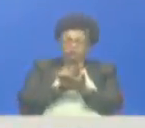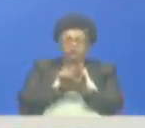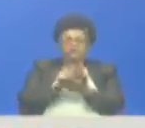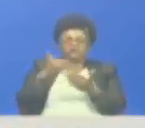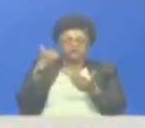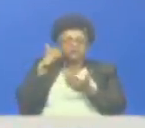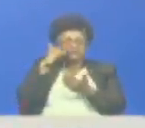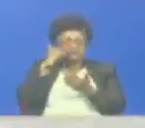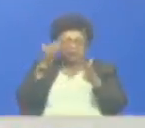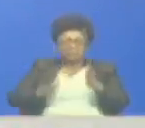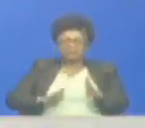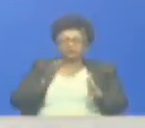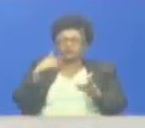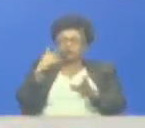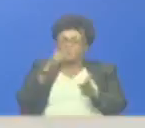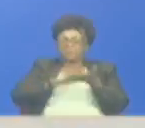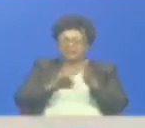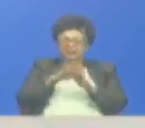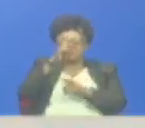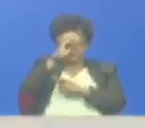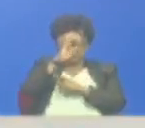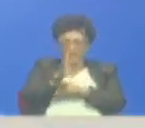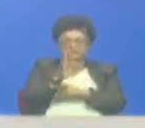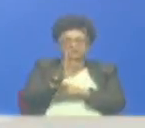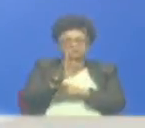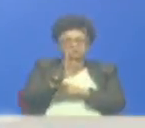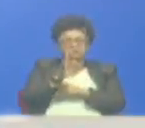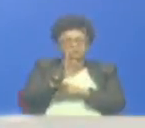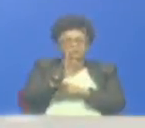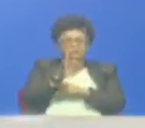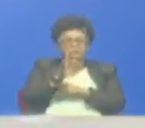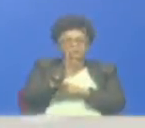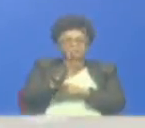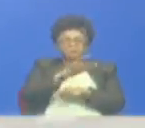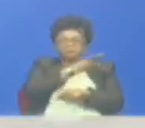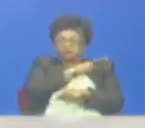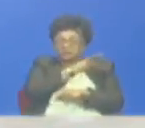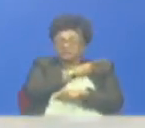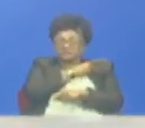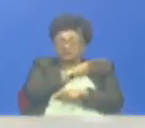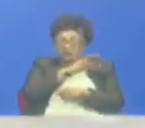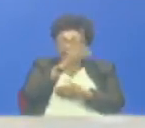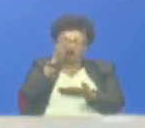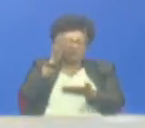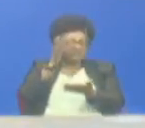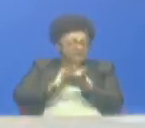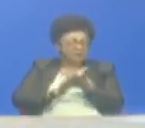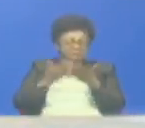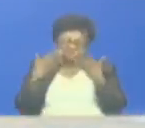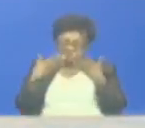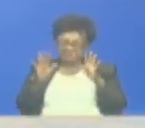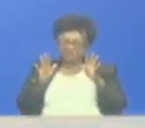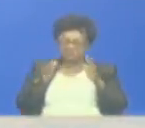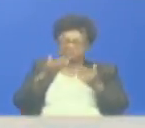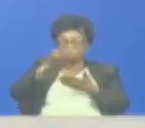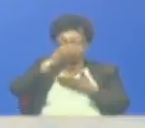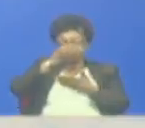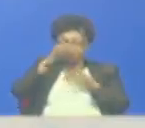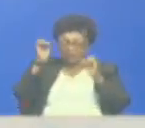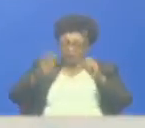get critically ill. The doctors in the room today have confirmed that this ventilator can